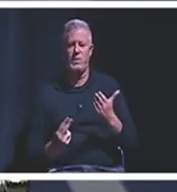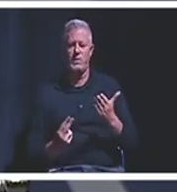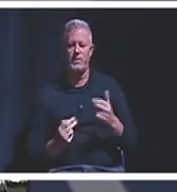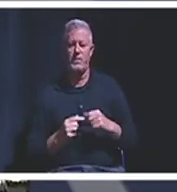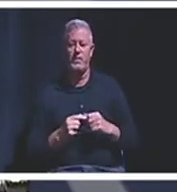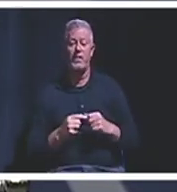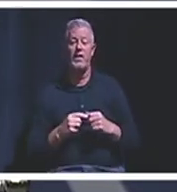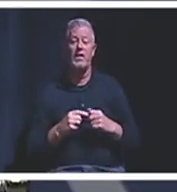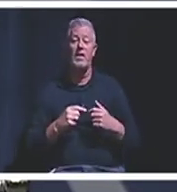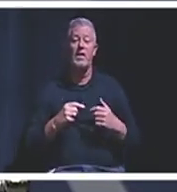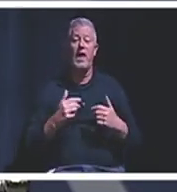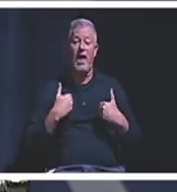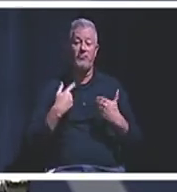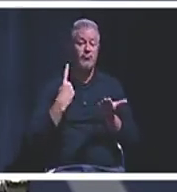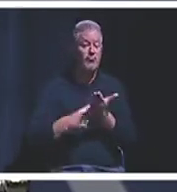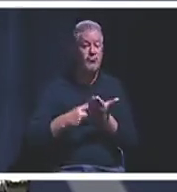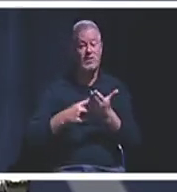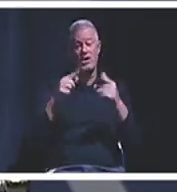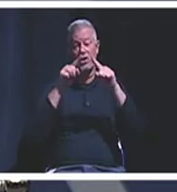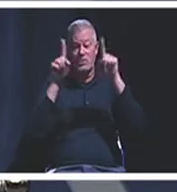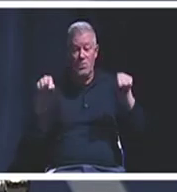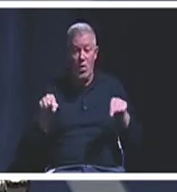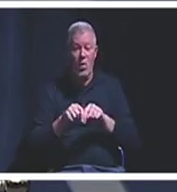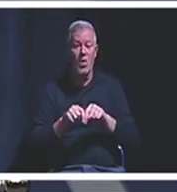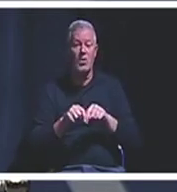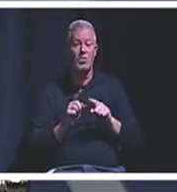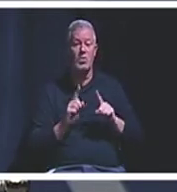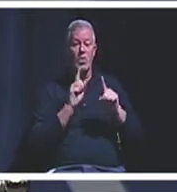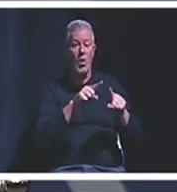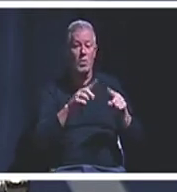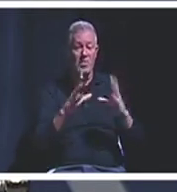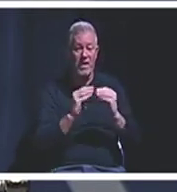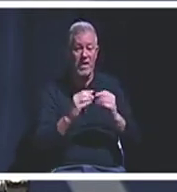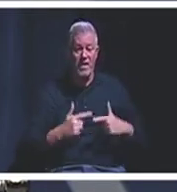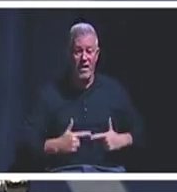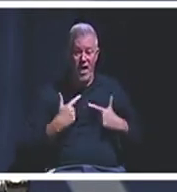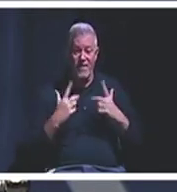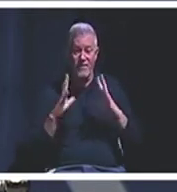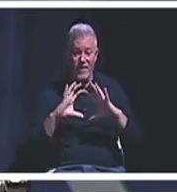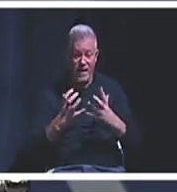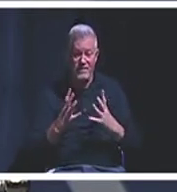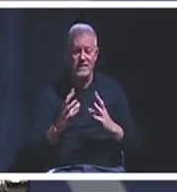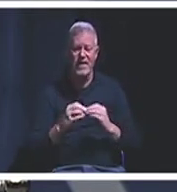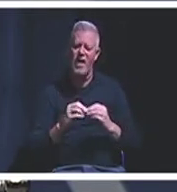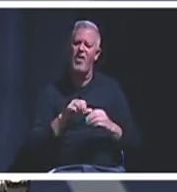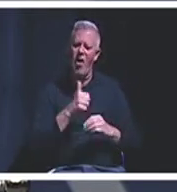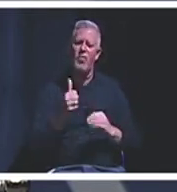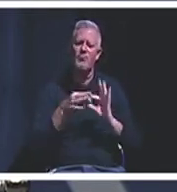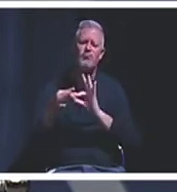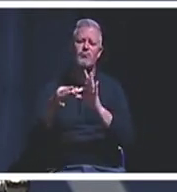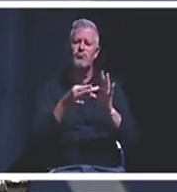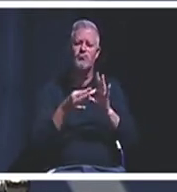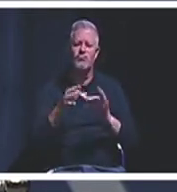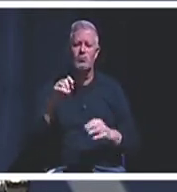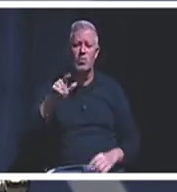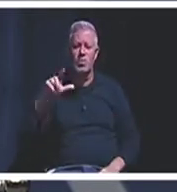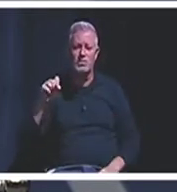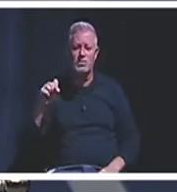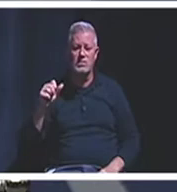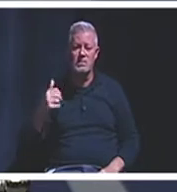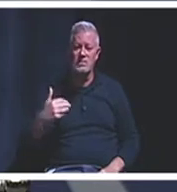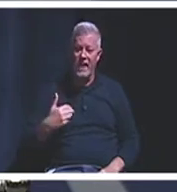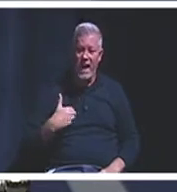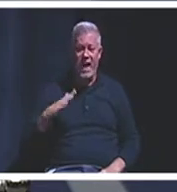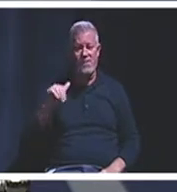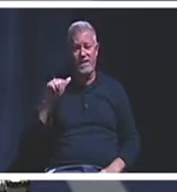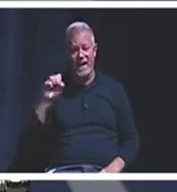our discussion boards, go-to-meeting live class sessions, and other collaboration tools. We had our cases